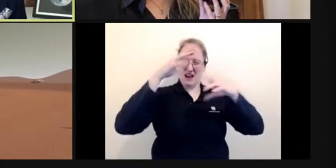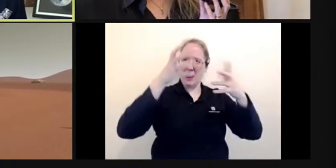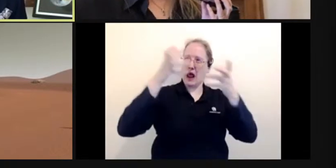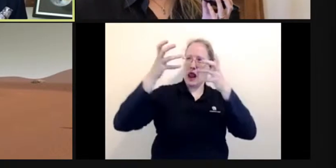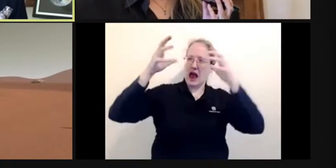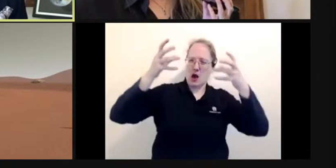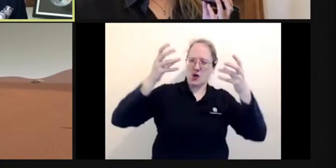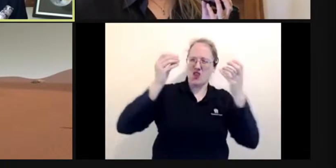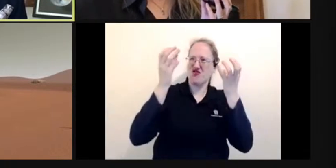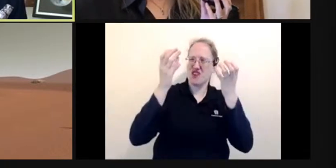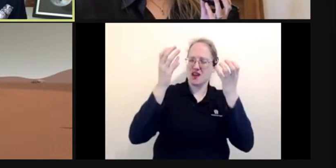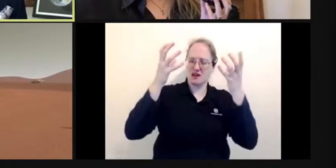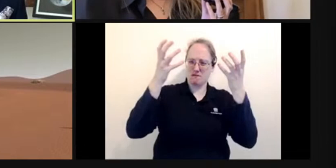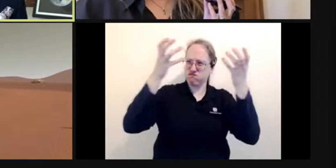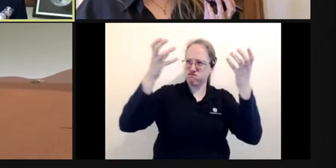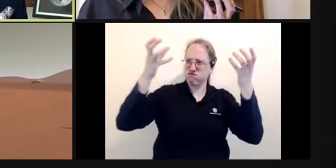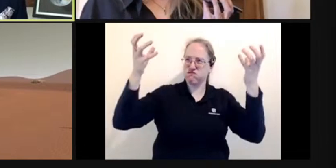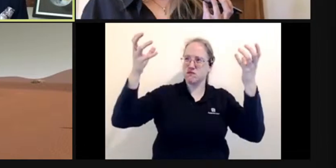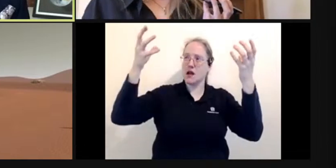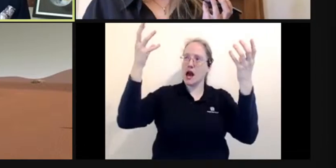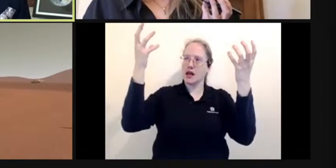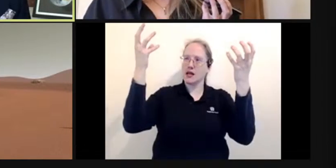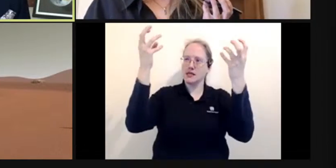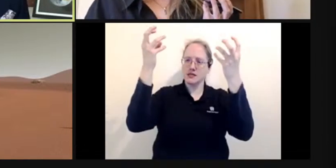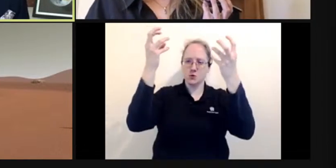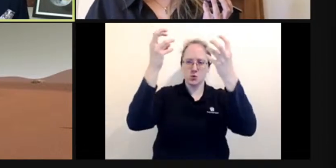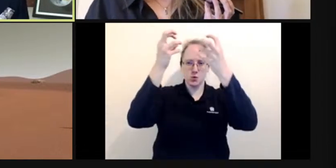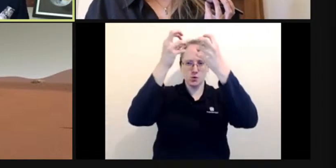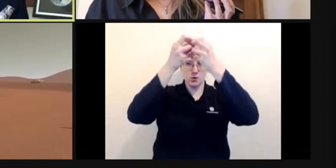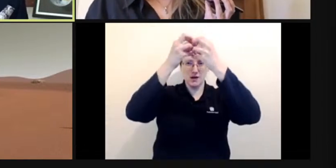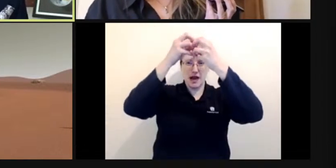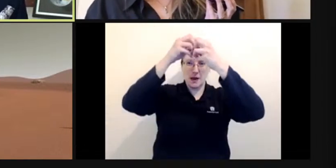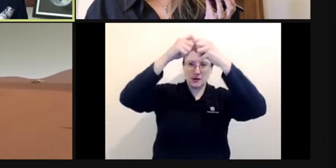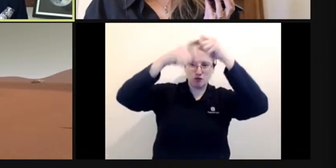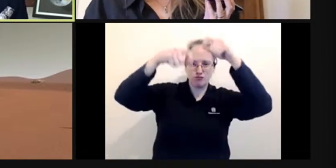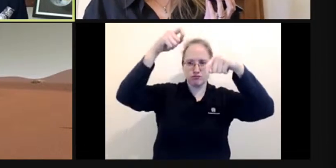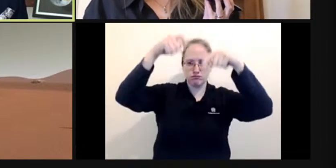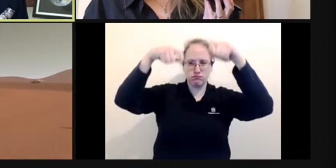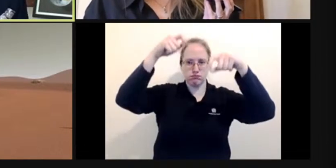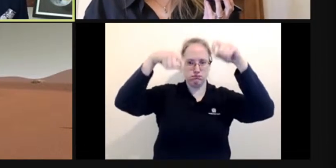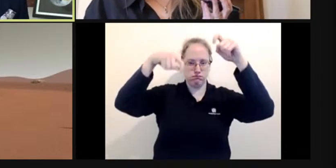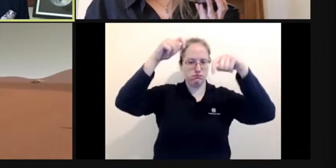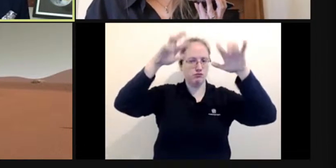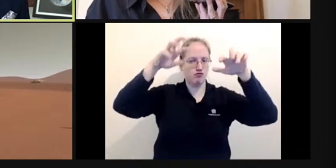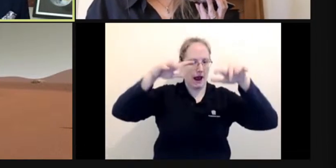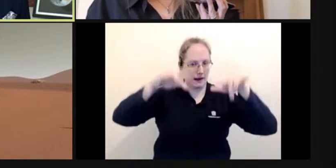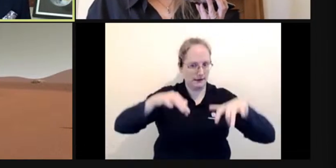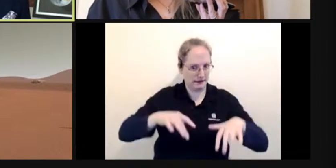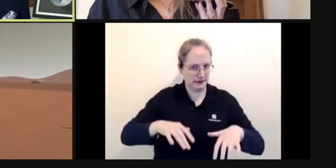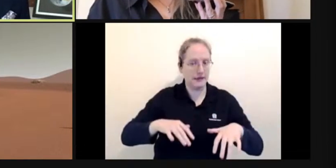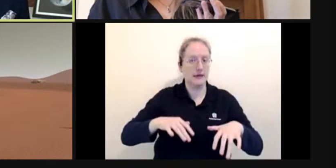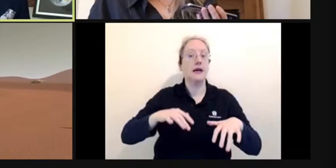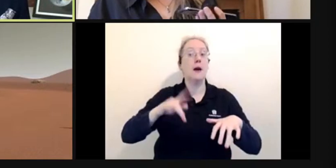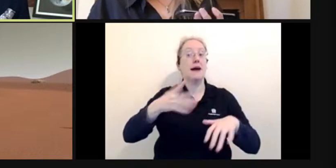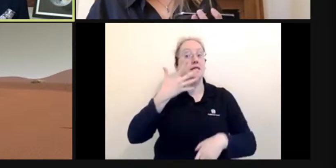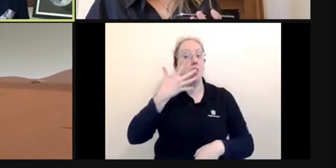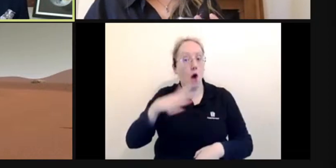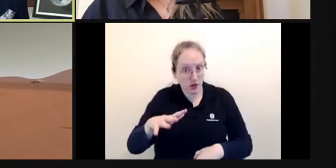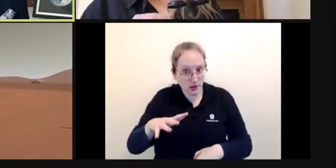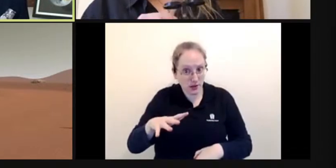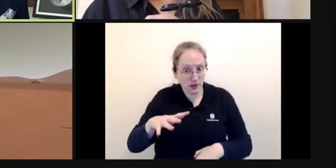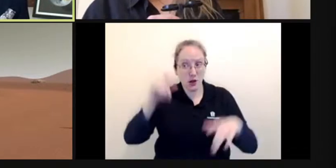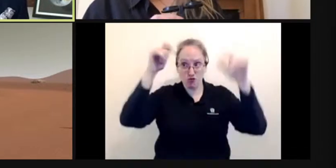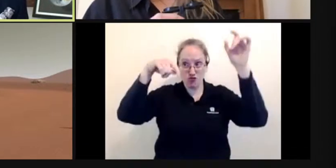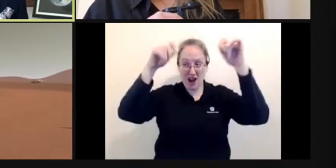a liquid. It will condense and it will fall as rain, but it's so hot that rain never actually reaches the surface.